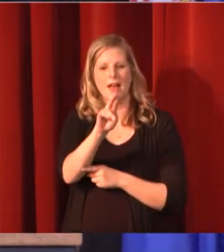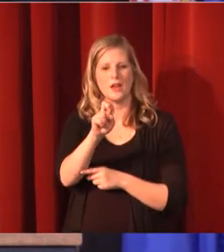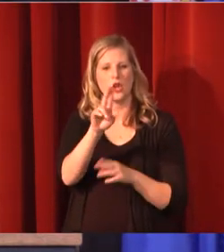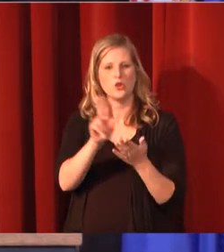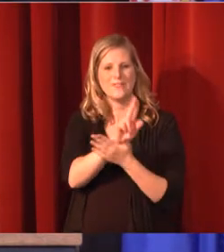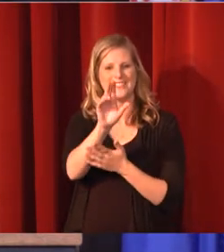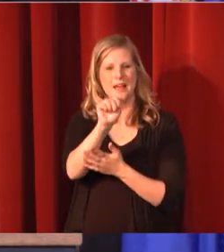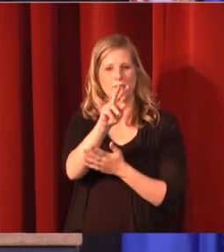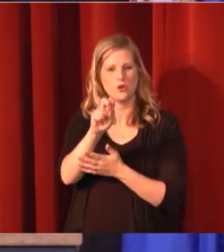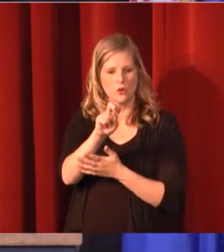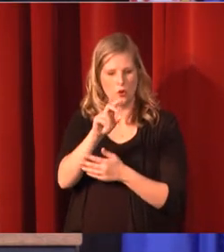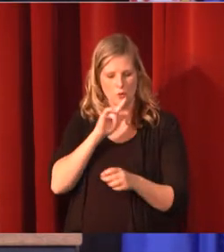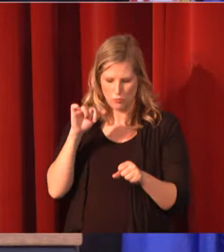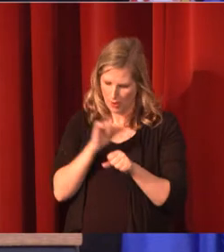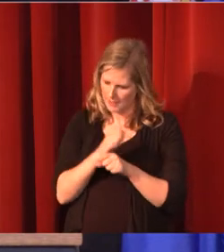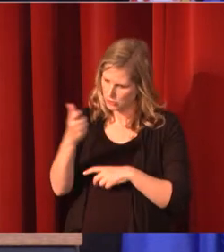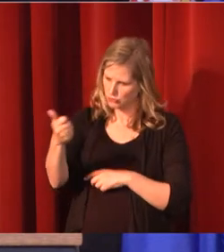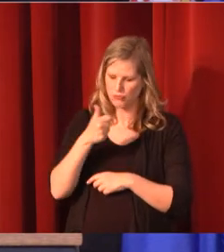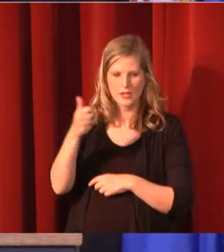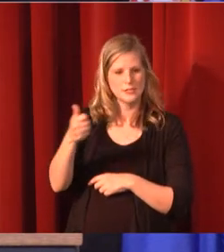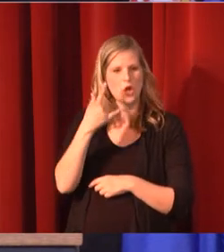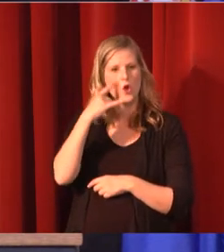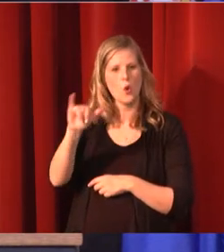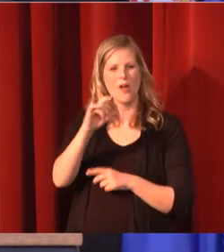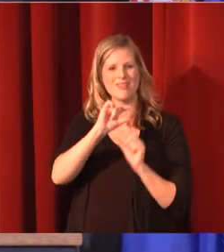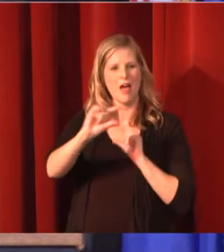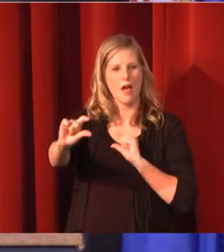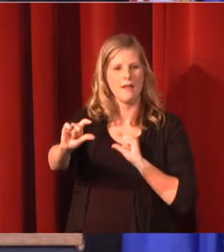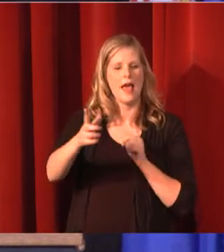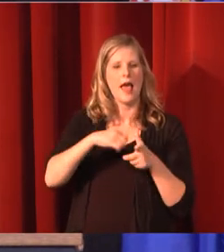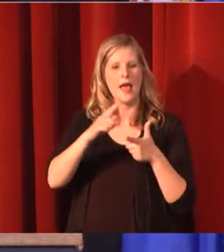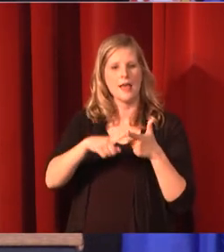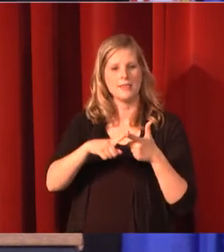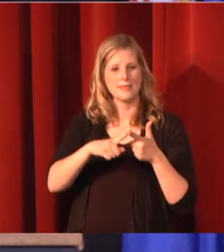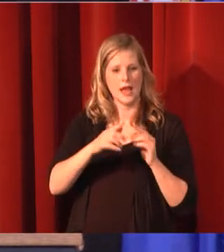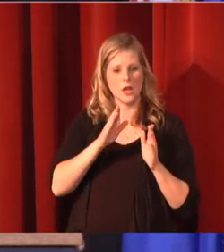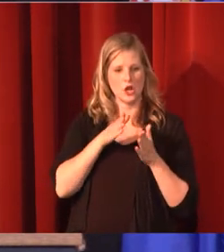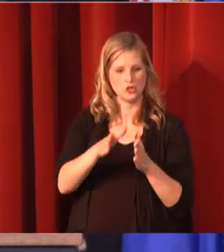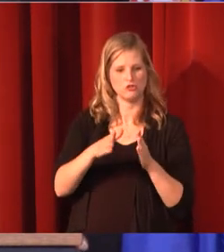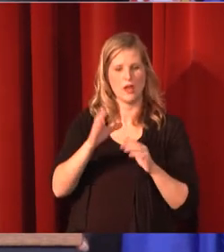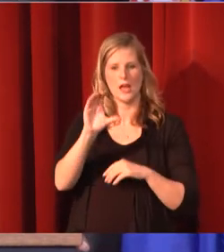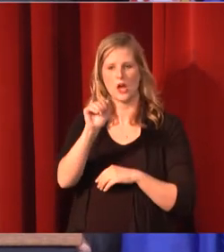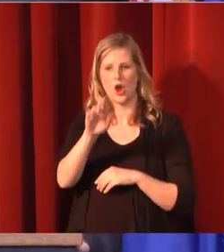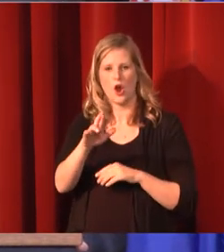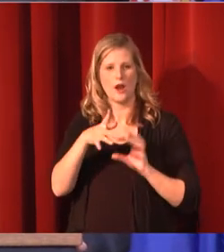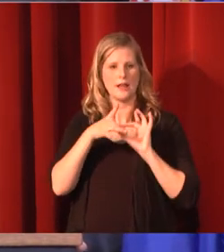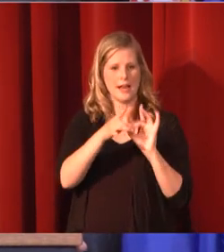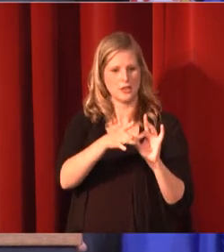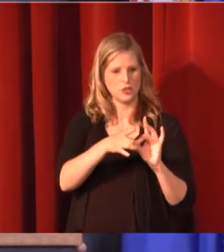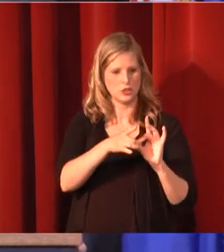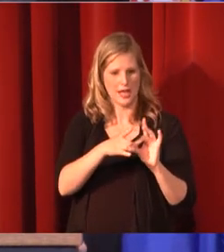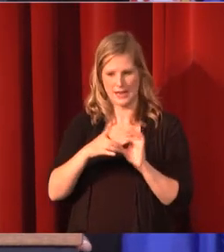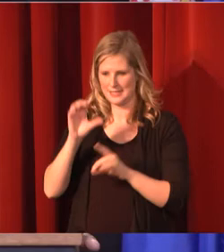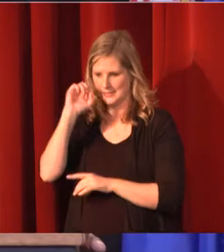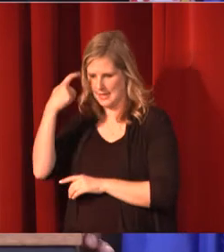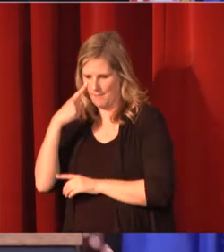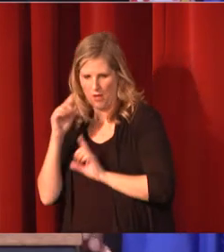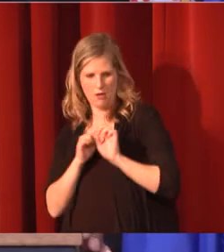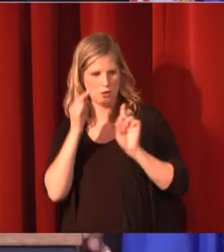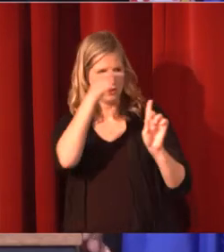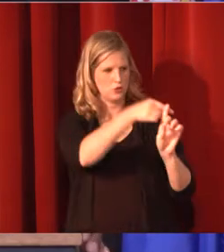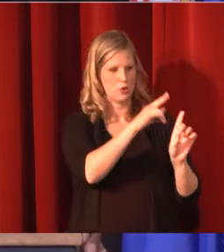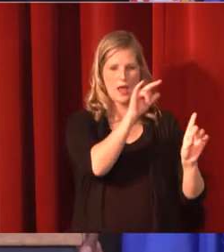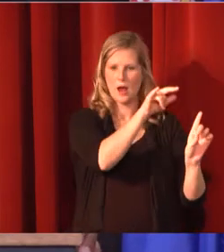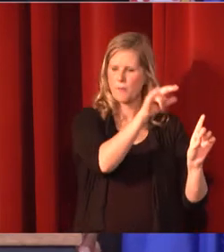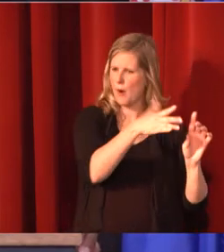promise of bus rapid transit on the Gold Line and a streetcar connection from downtown to the airport promise to better connect